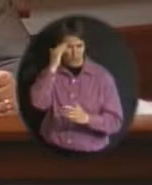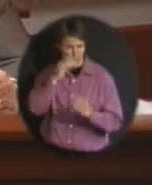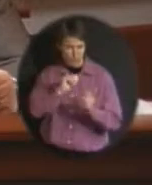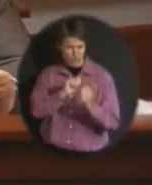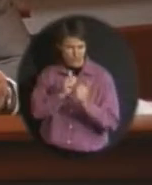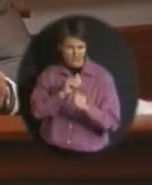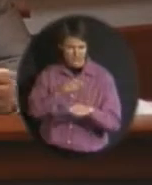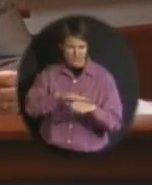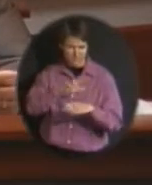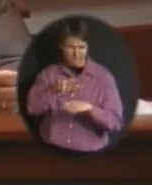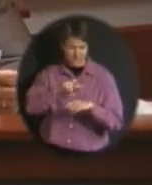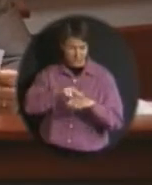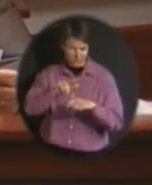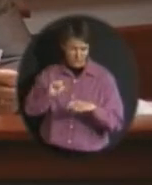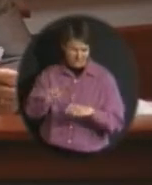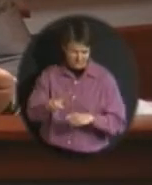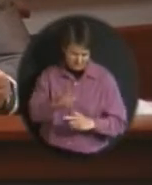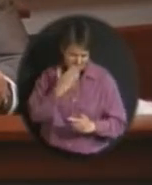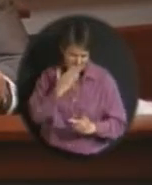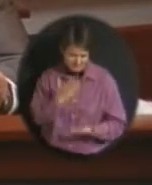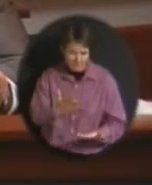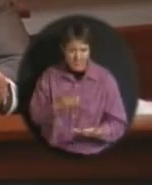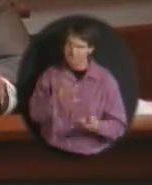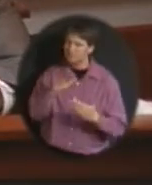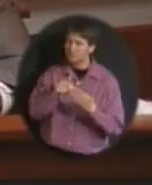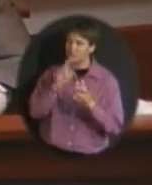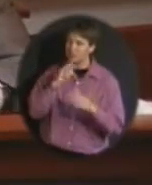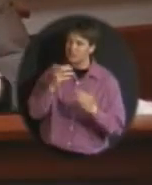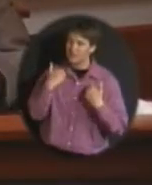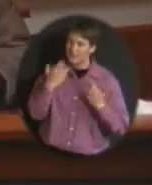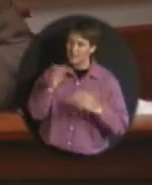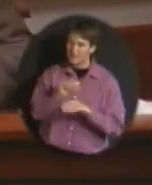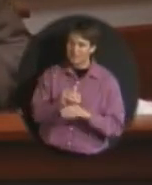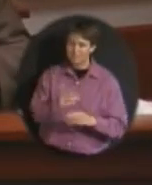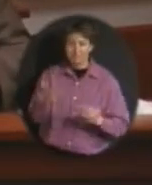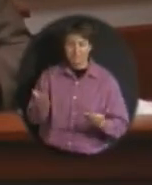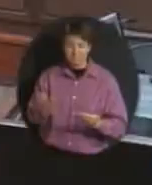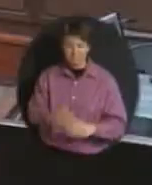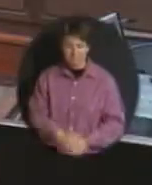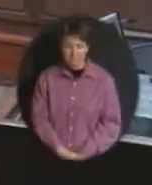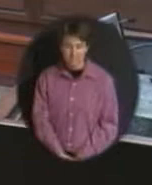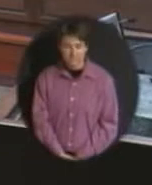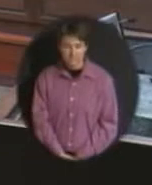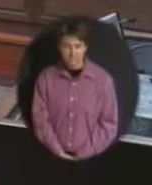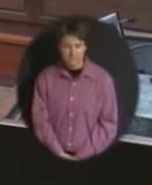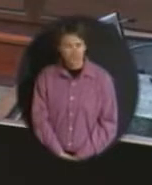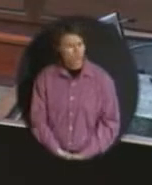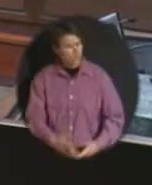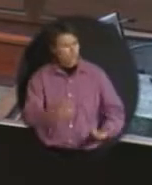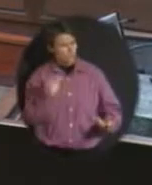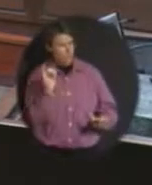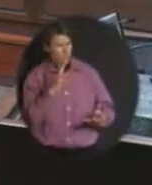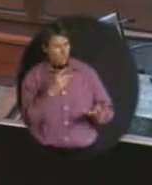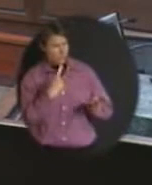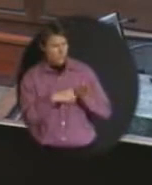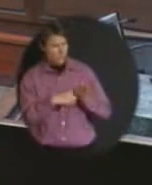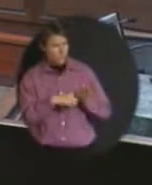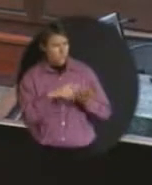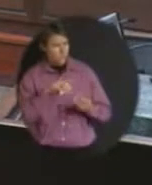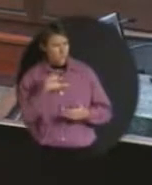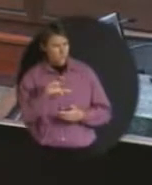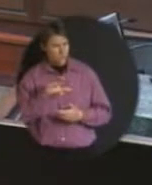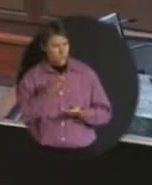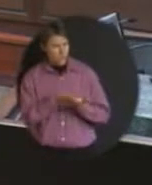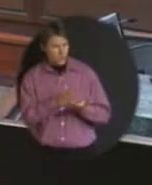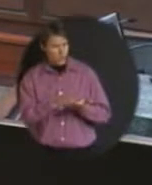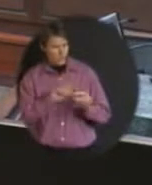on the national level. So that's the reports I have tonight. Yes? Is it too early to talk about our culinary team and our robotics team? It is